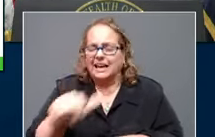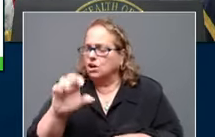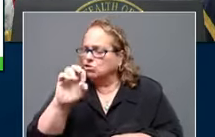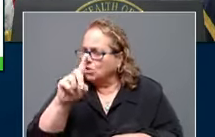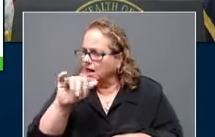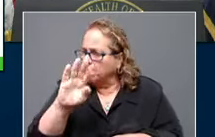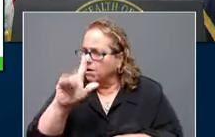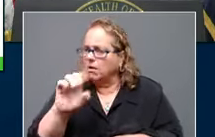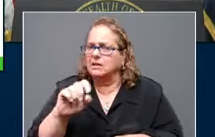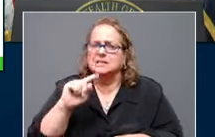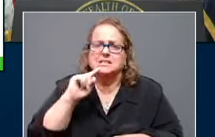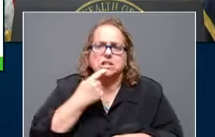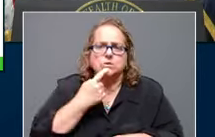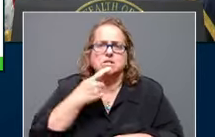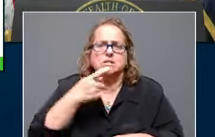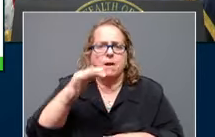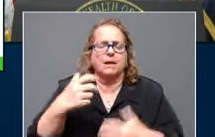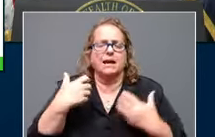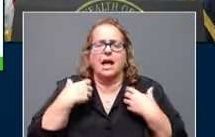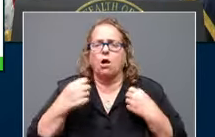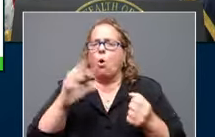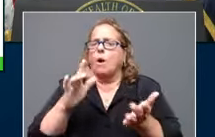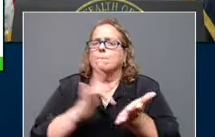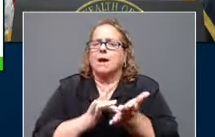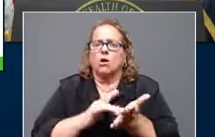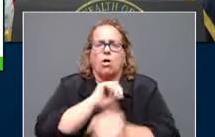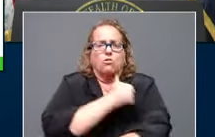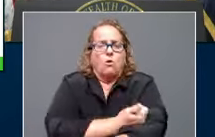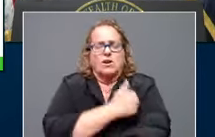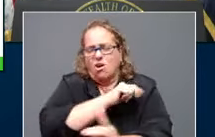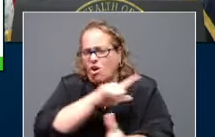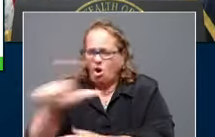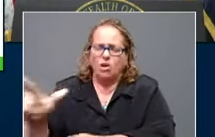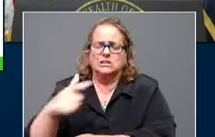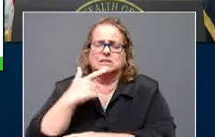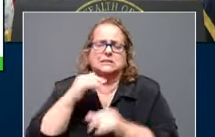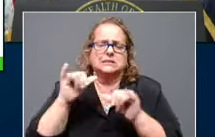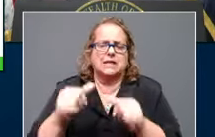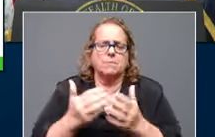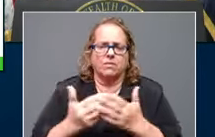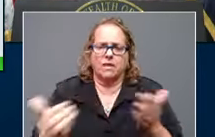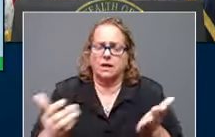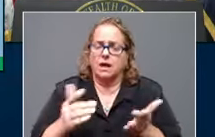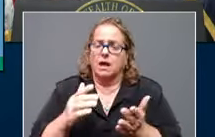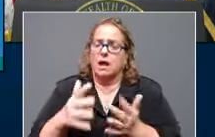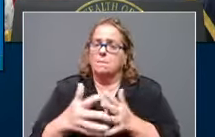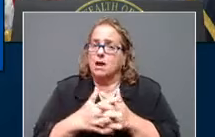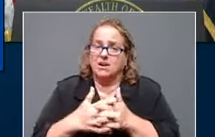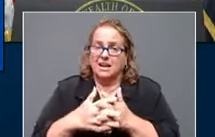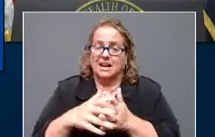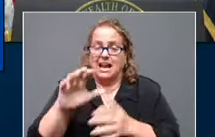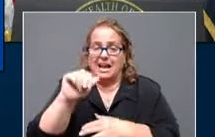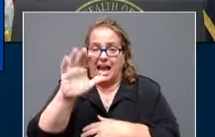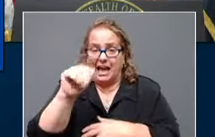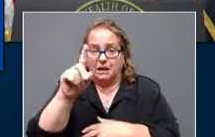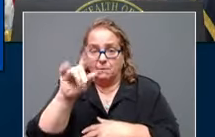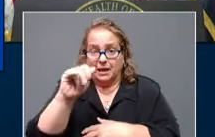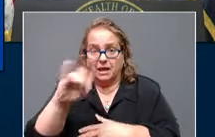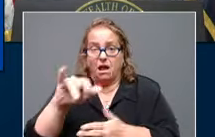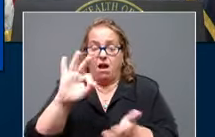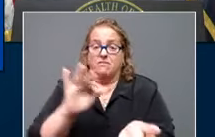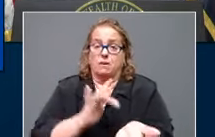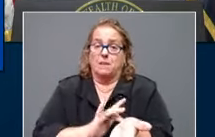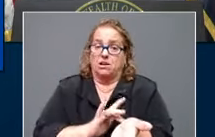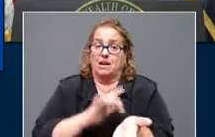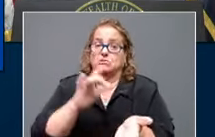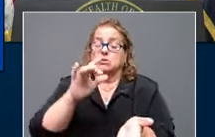CDC, all people essentially over to the same guidance should be wearing masks at school. Next slide, please. I'm just so grateful